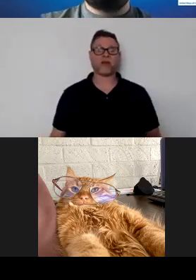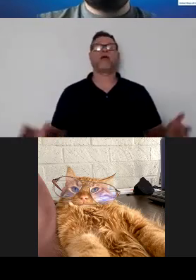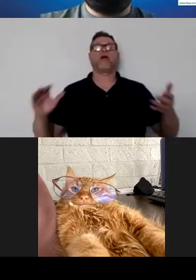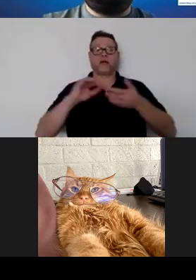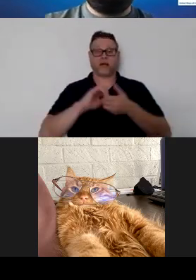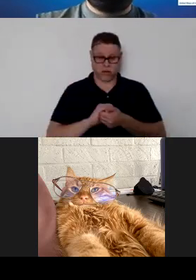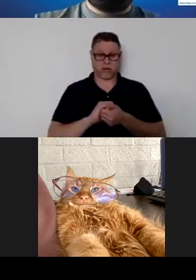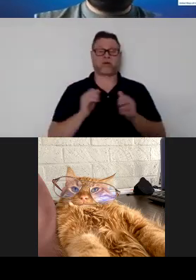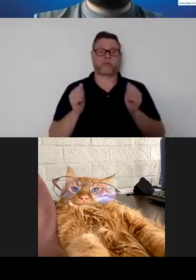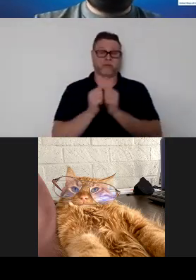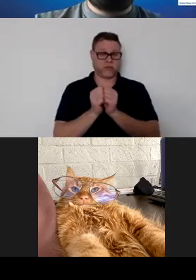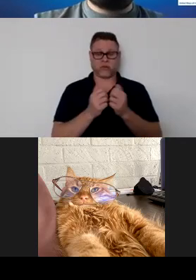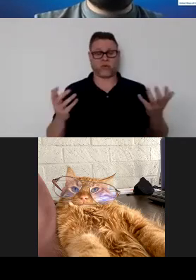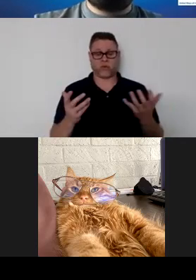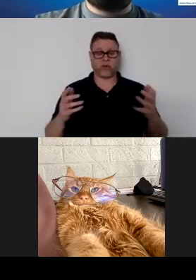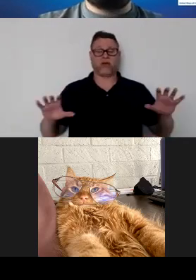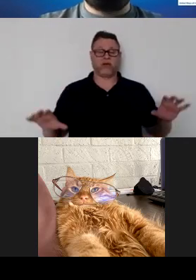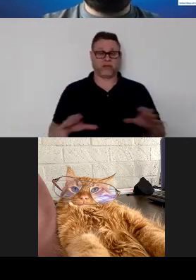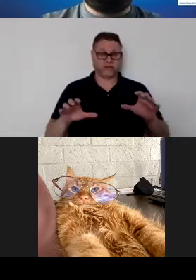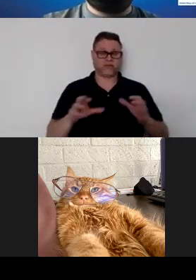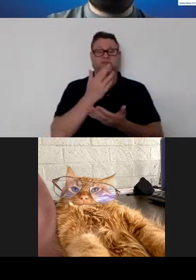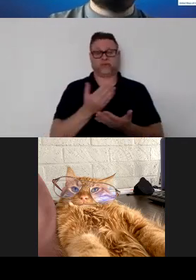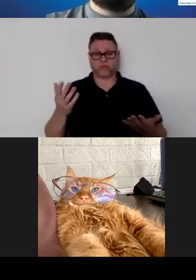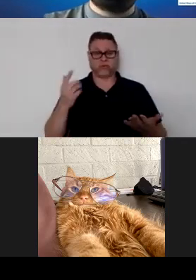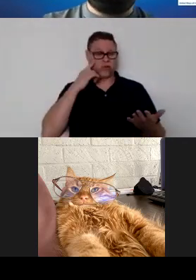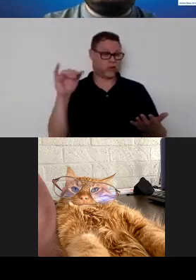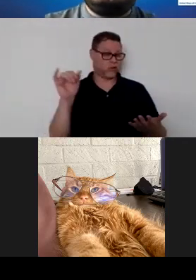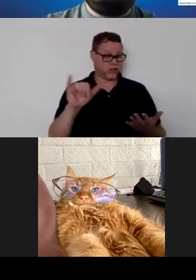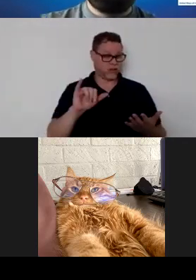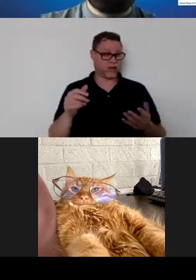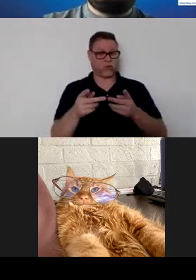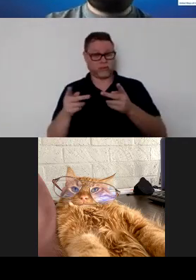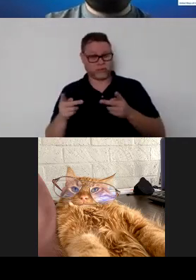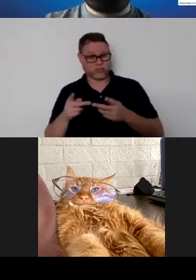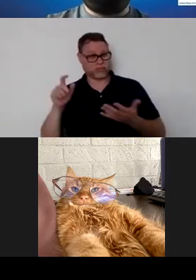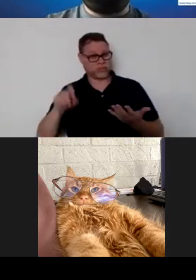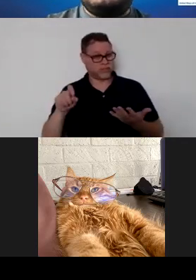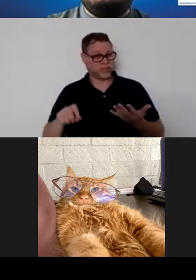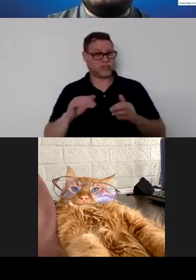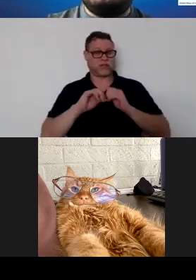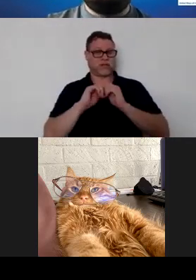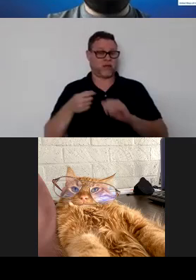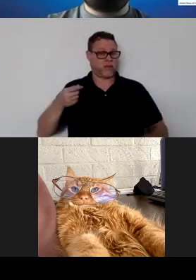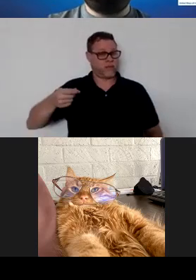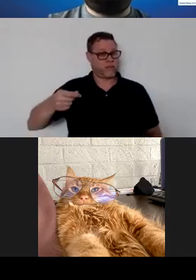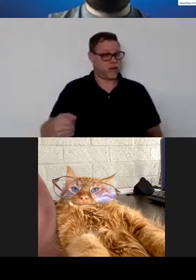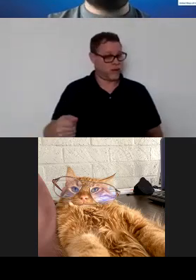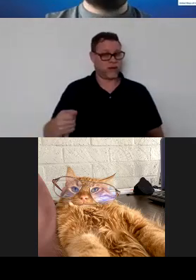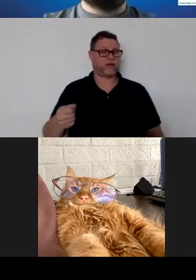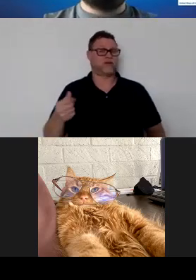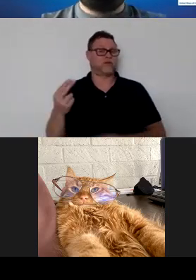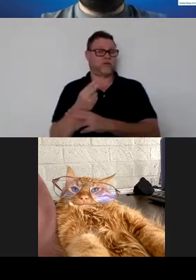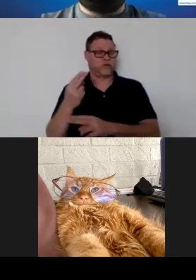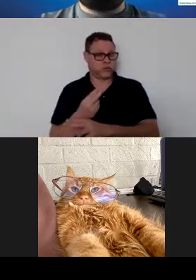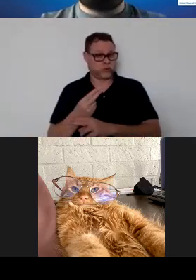determine what activities and resources will look like, what positions will be needed, and how they will be paid for or utilized